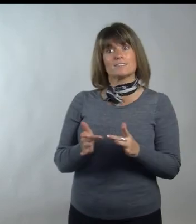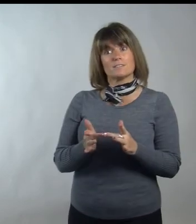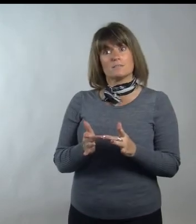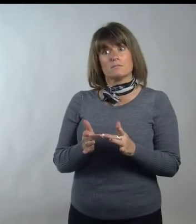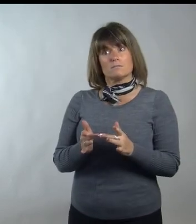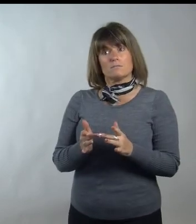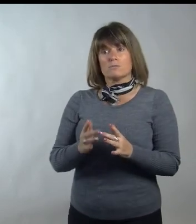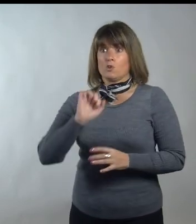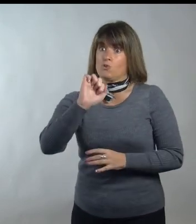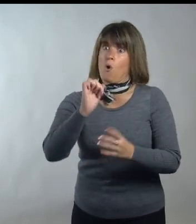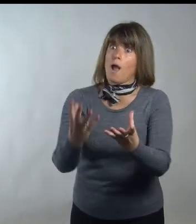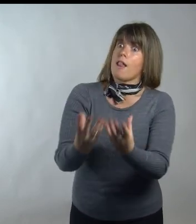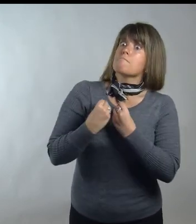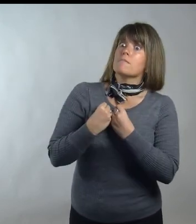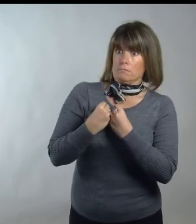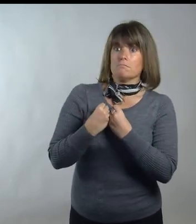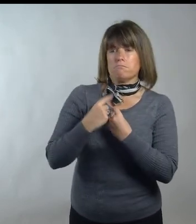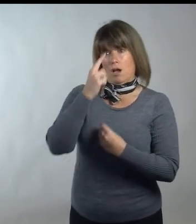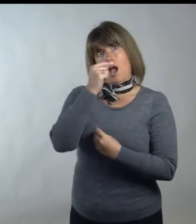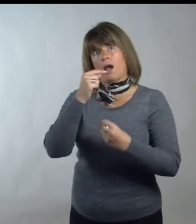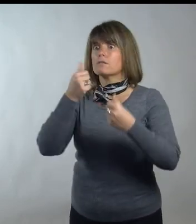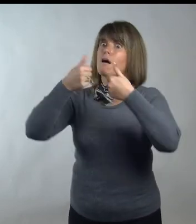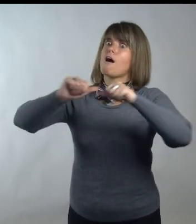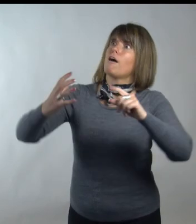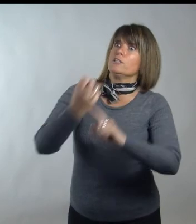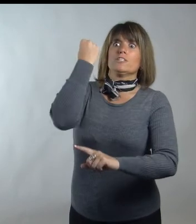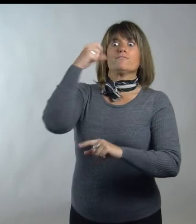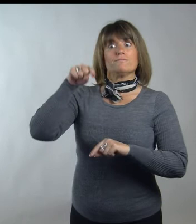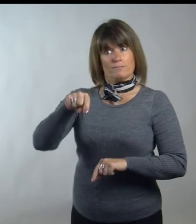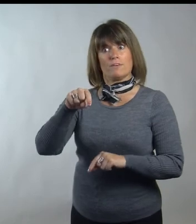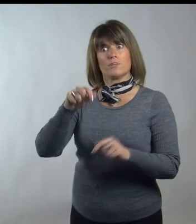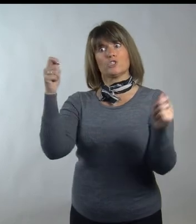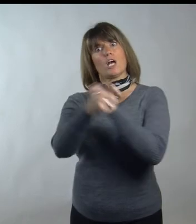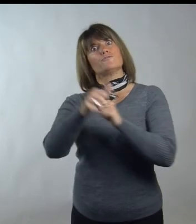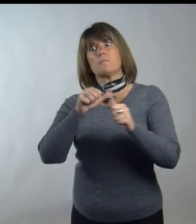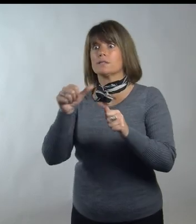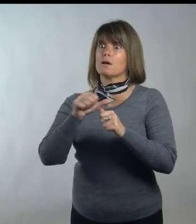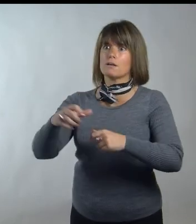With your help, we really think that we can solve the puzzle and change for the better.